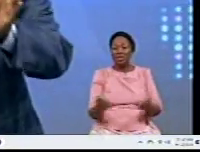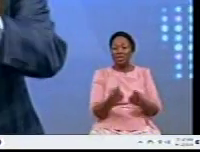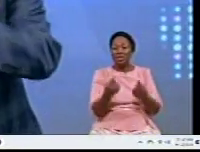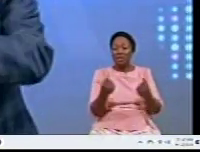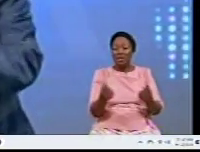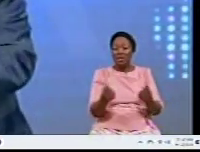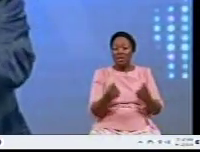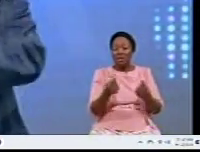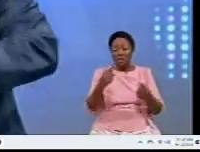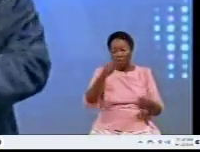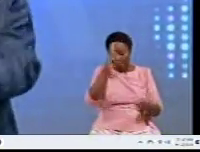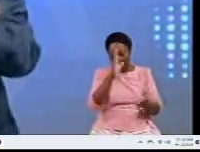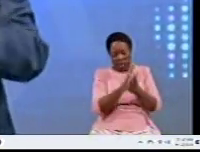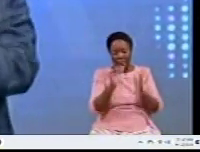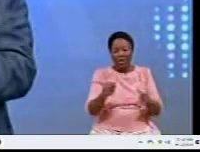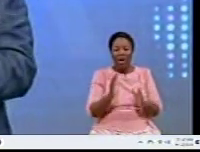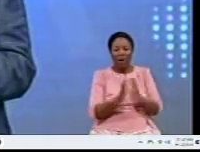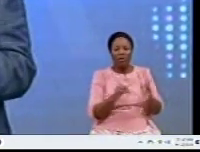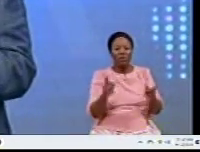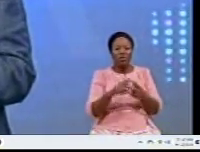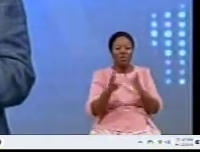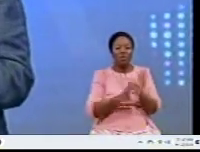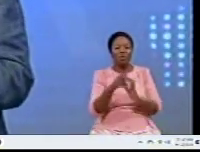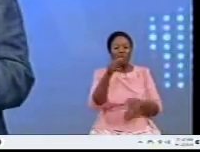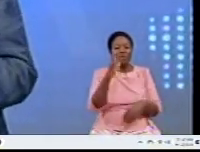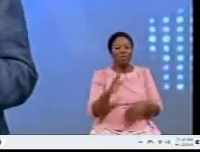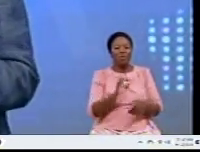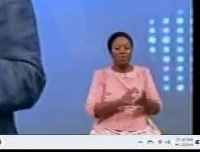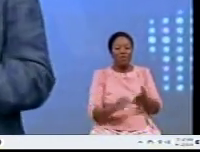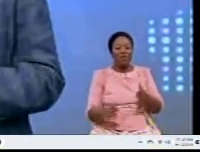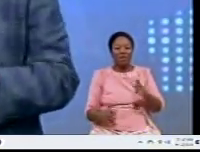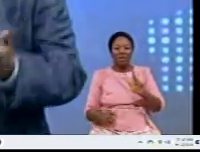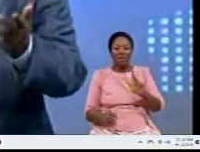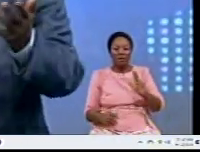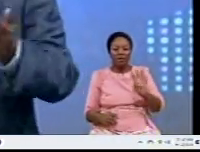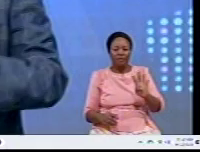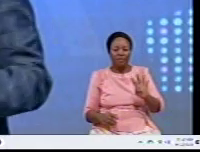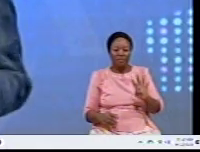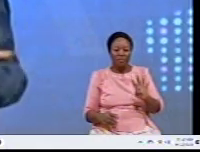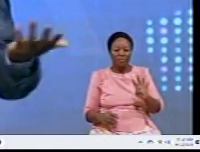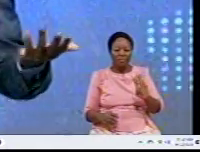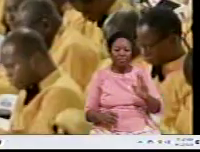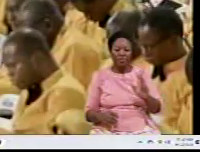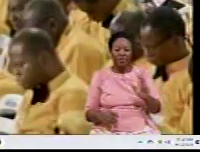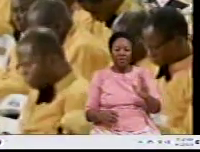according to the will of God. Verse 34. In verse 34,